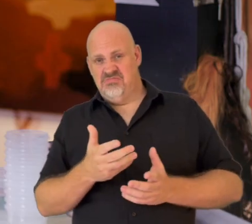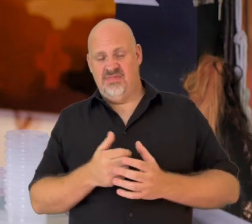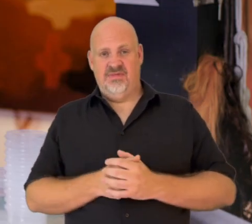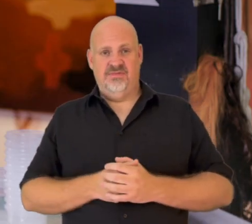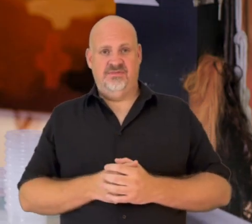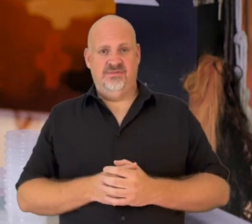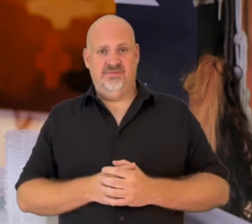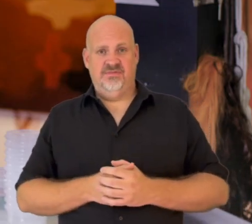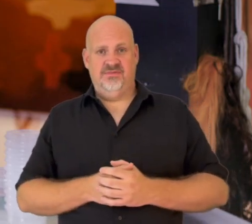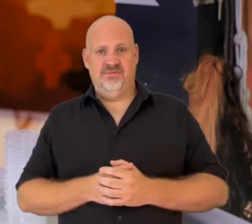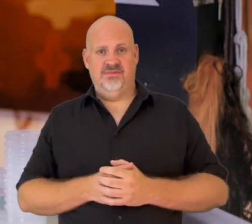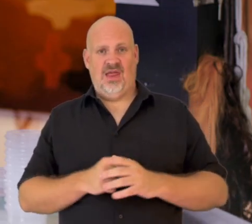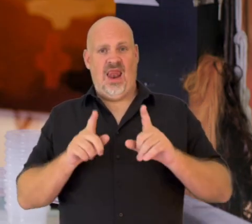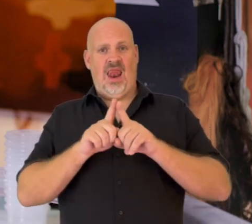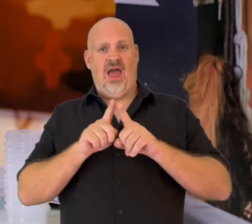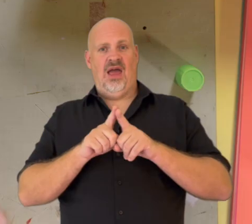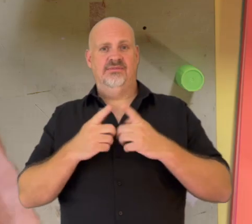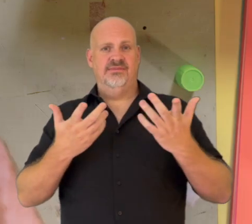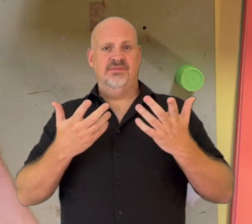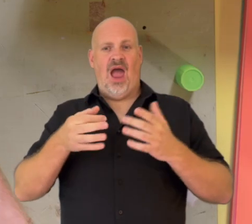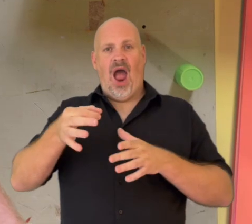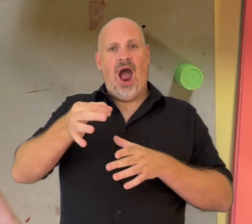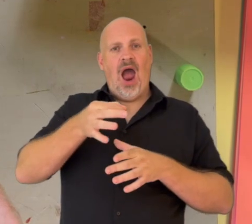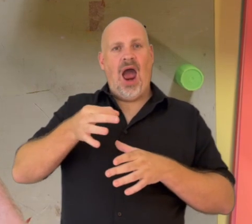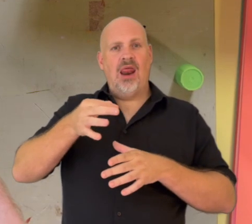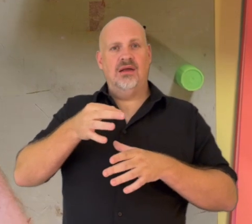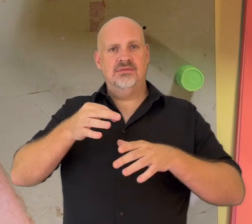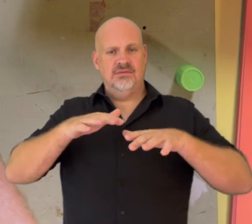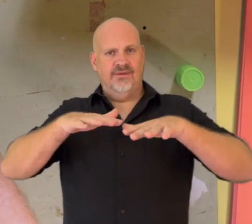so it becomes like an island floating.